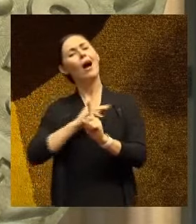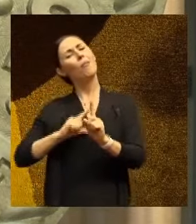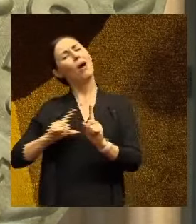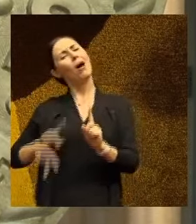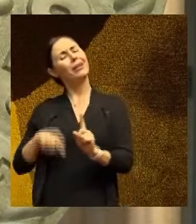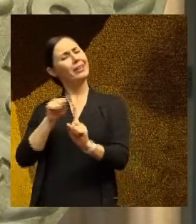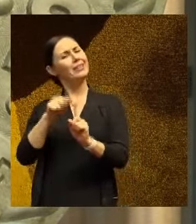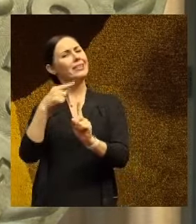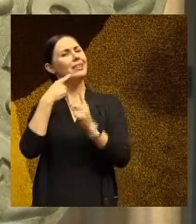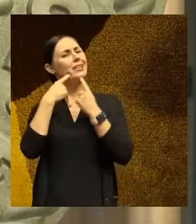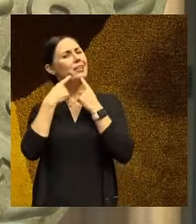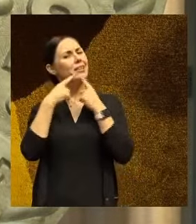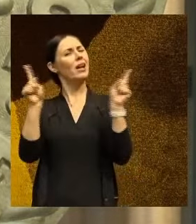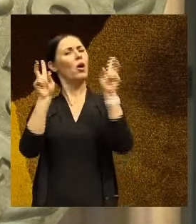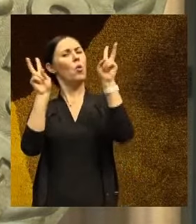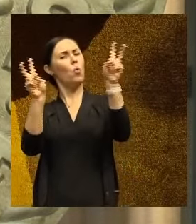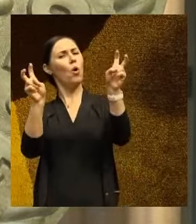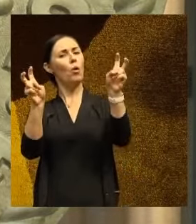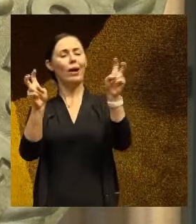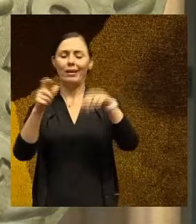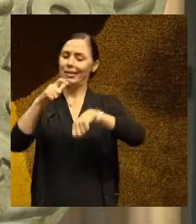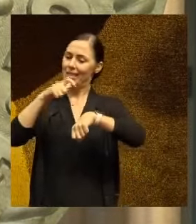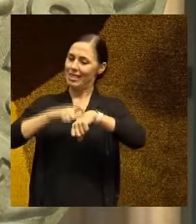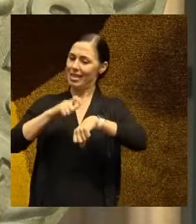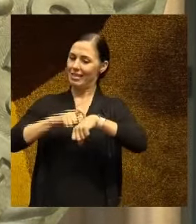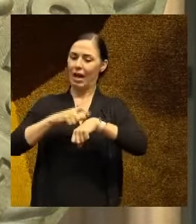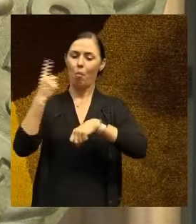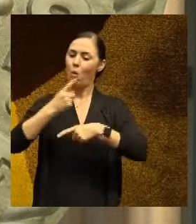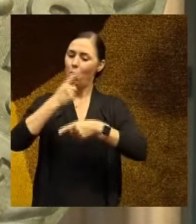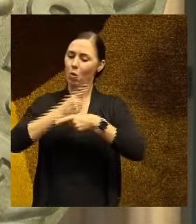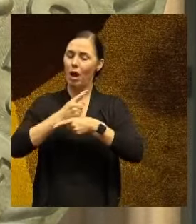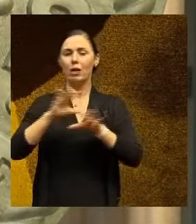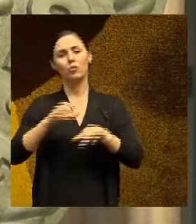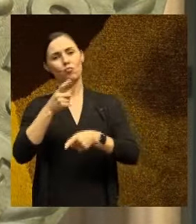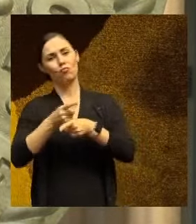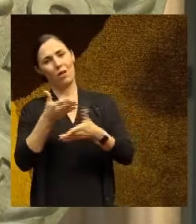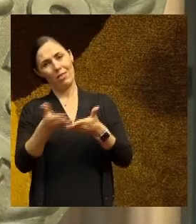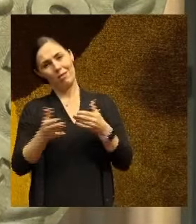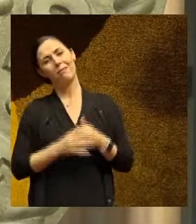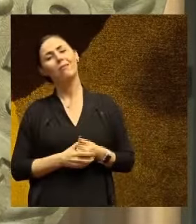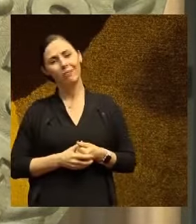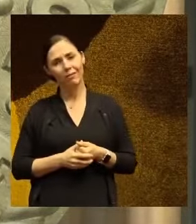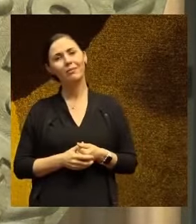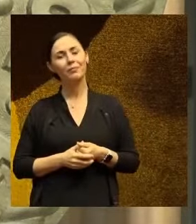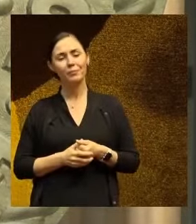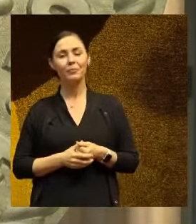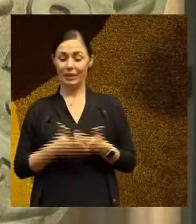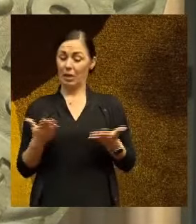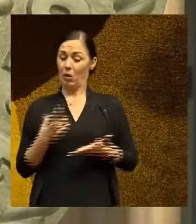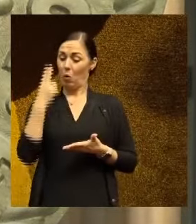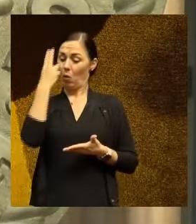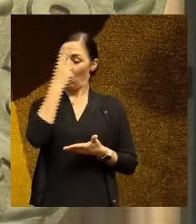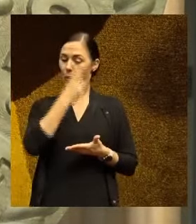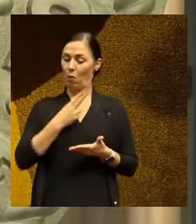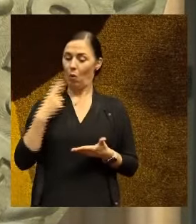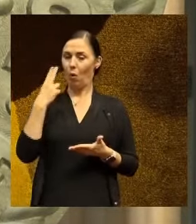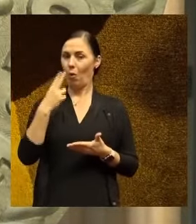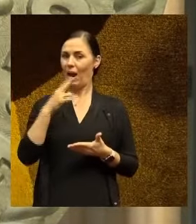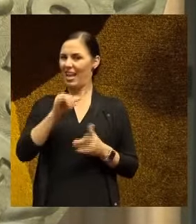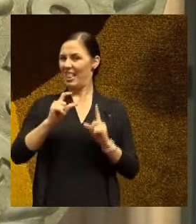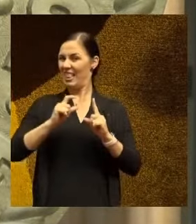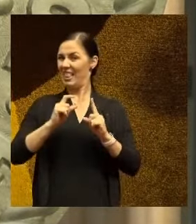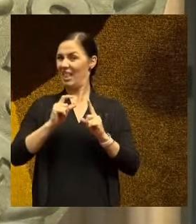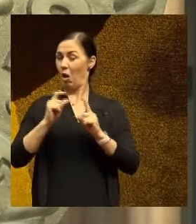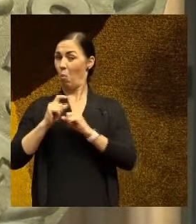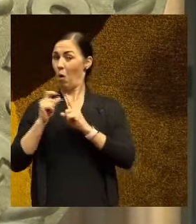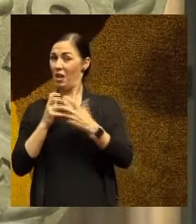is always right to do what's right." In Hawaii, we have a name for this,